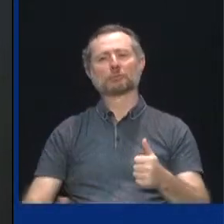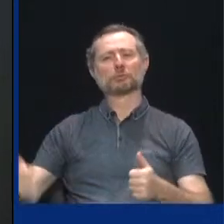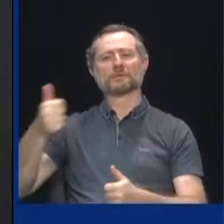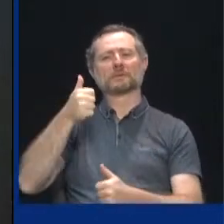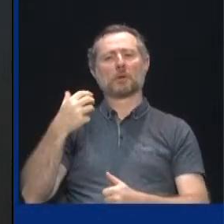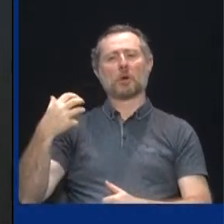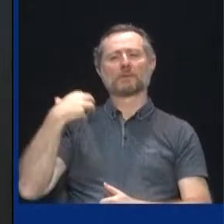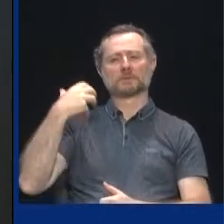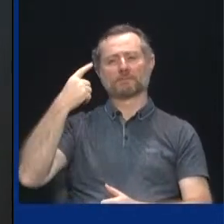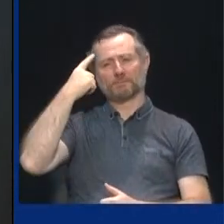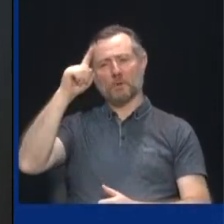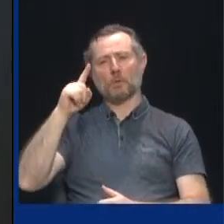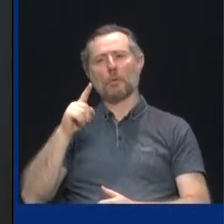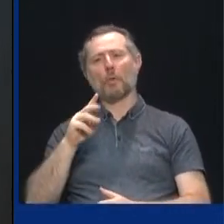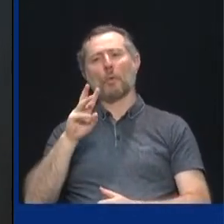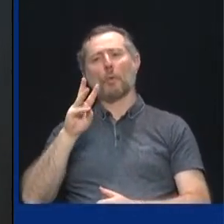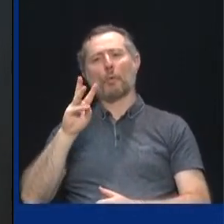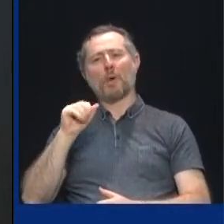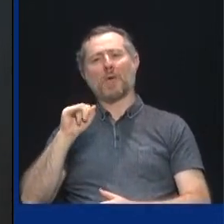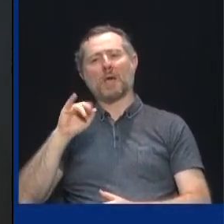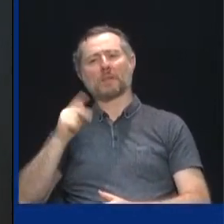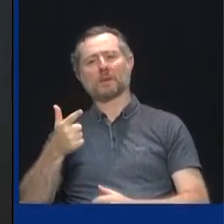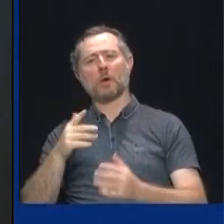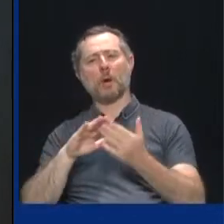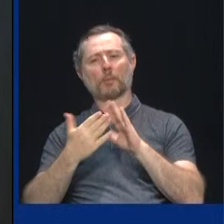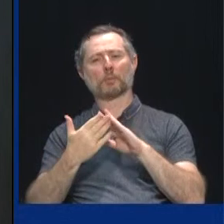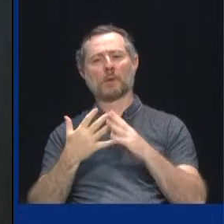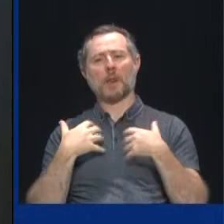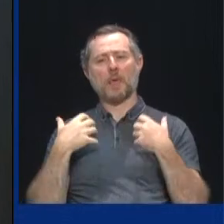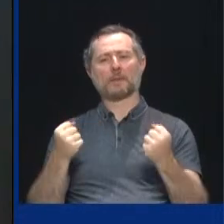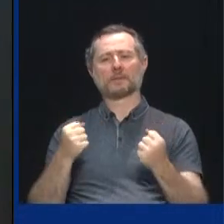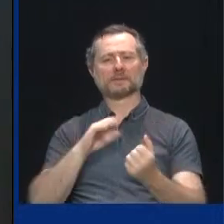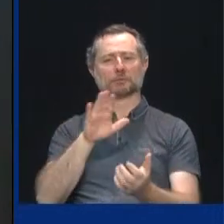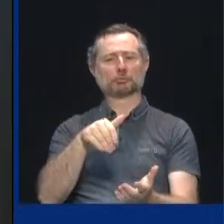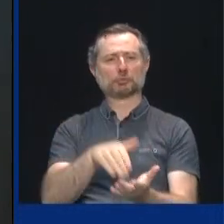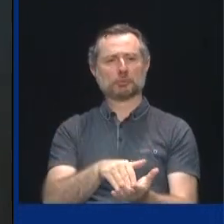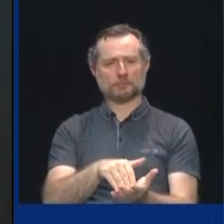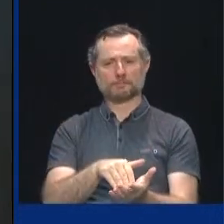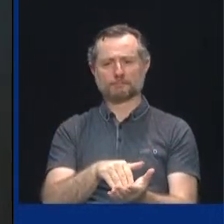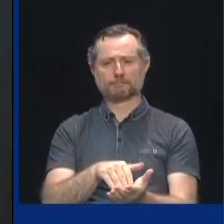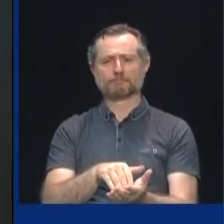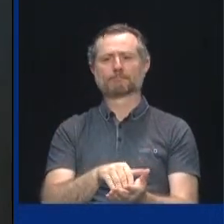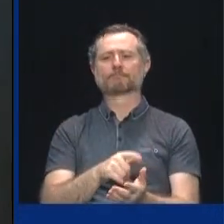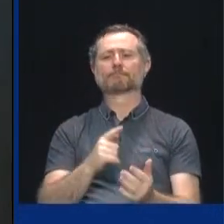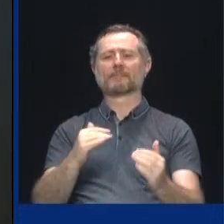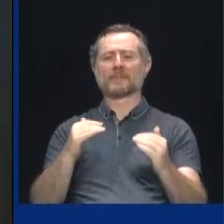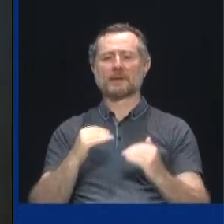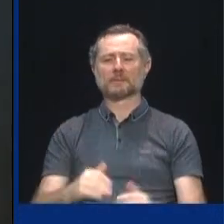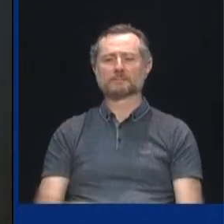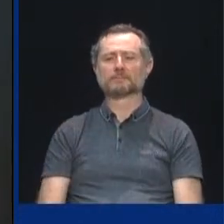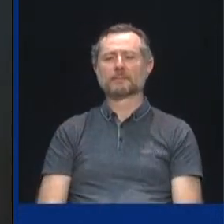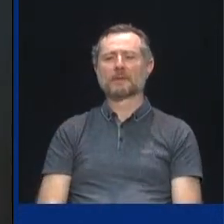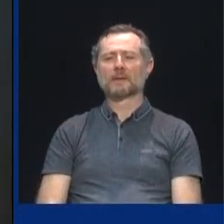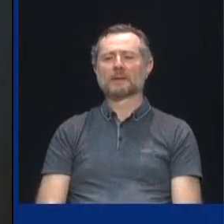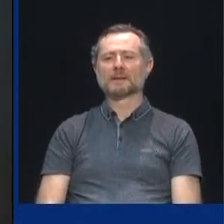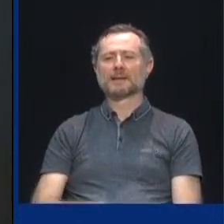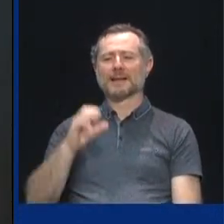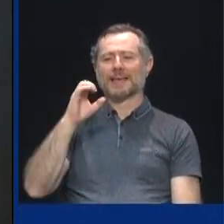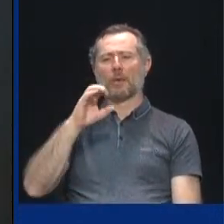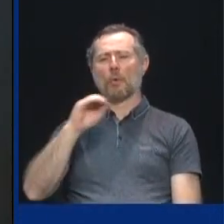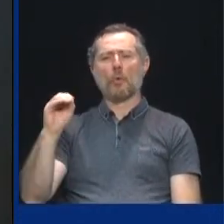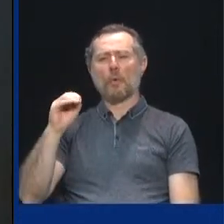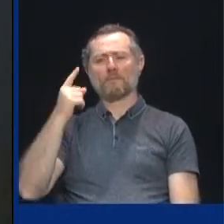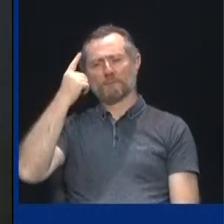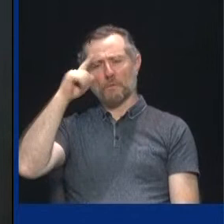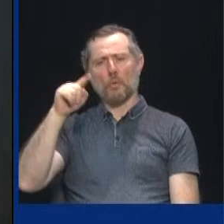Center, Therese Rodriguez, CEO of APICA Community Health Center. We also have Pat